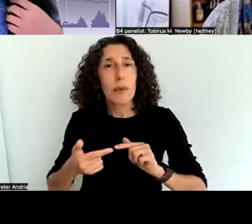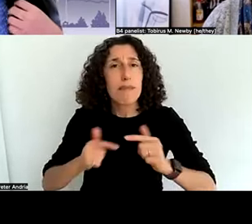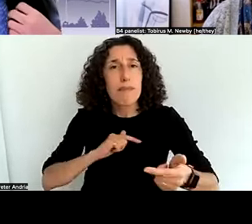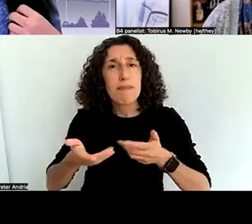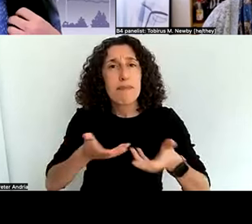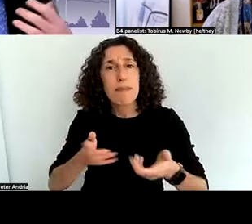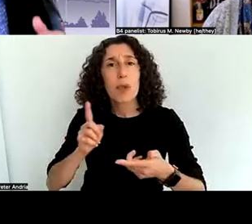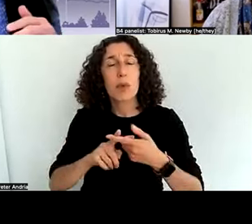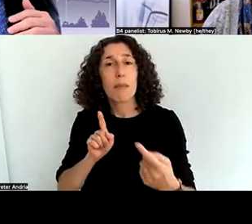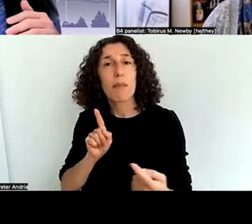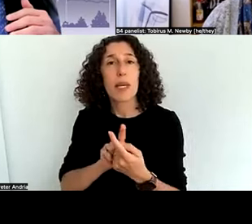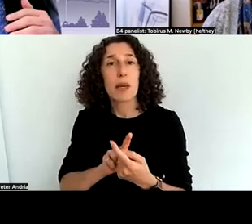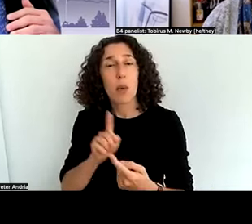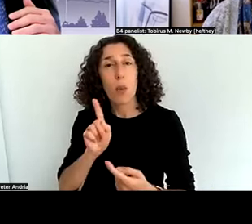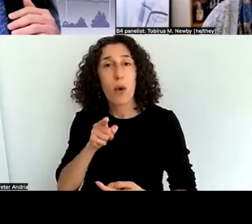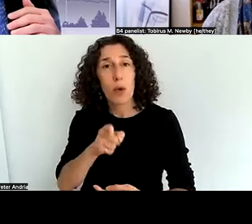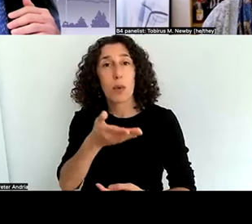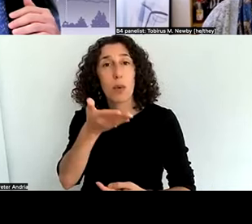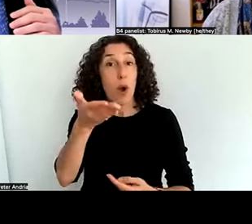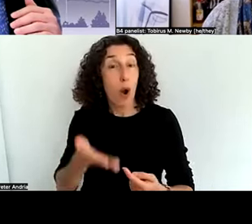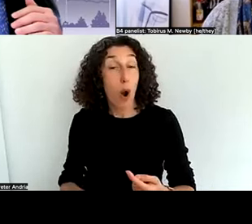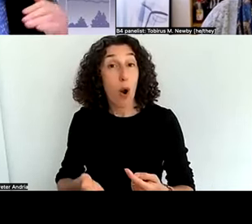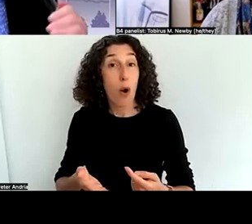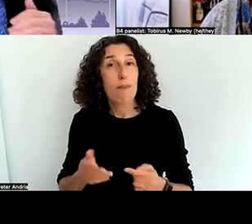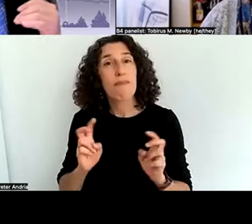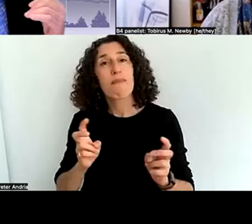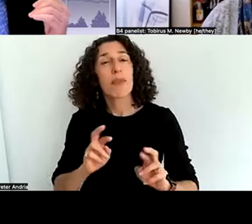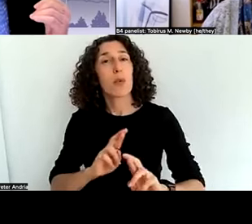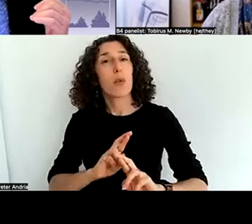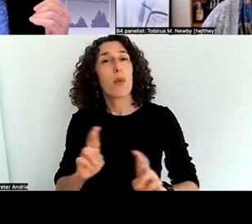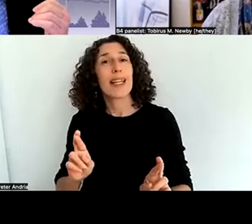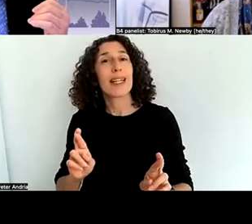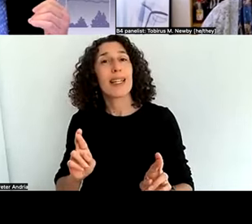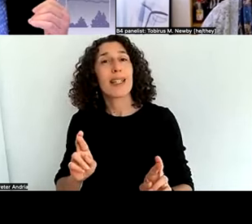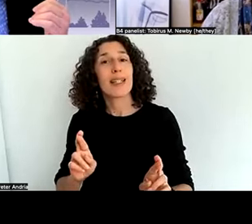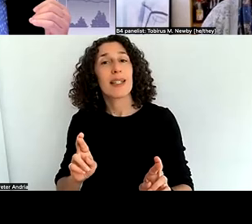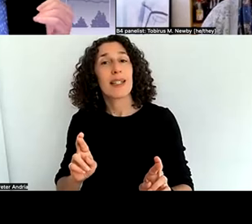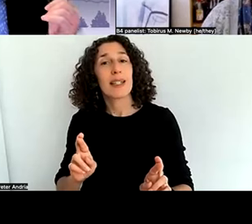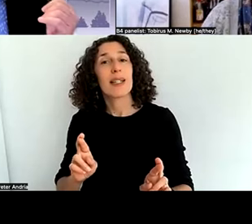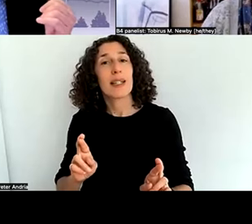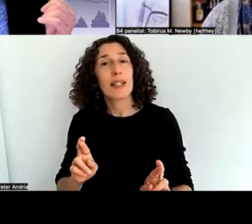but hoping that there will be